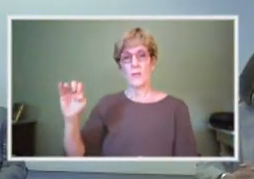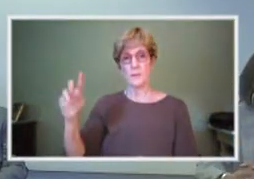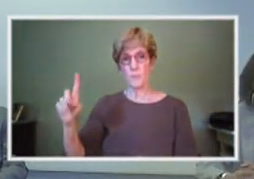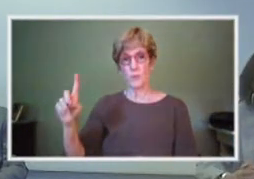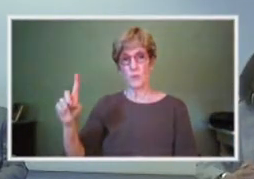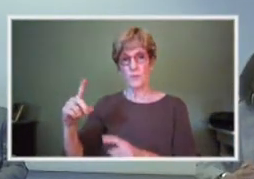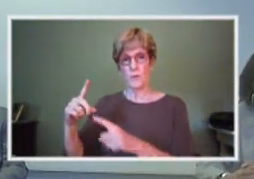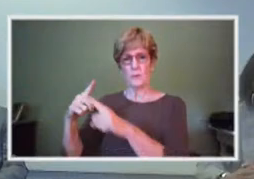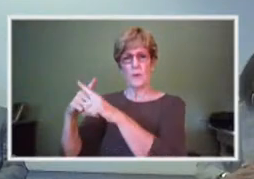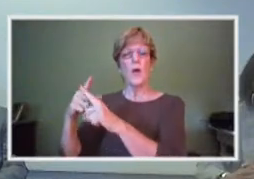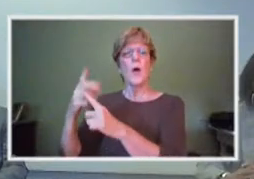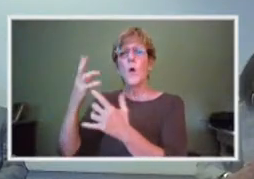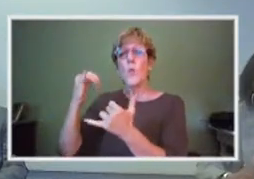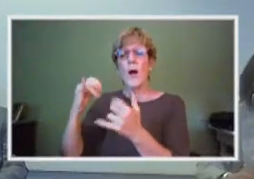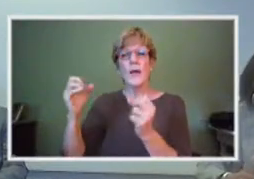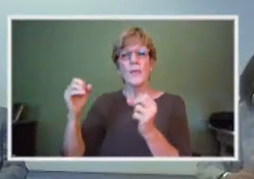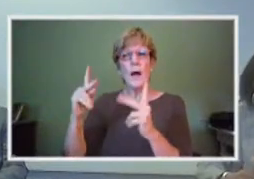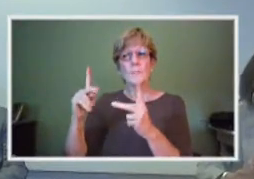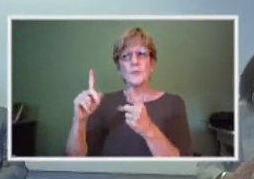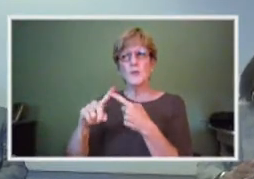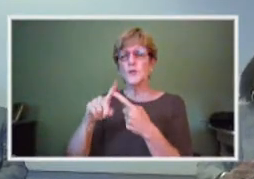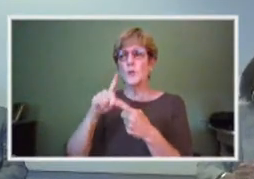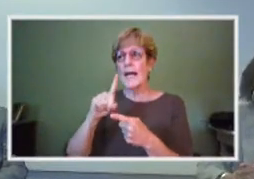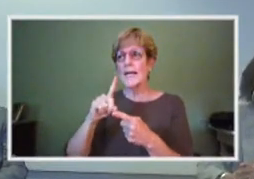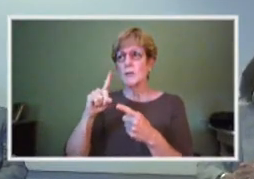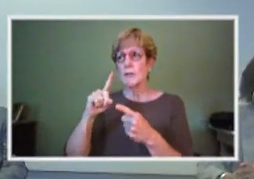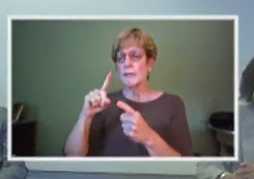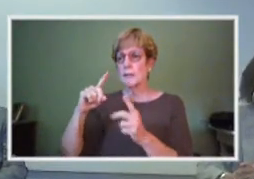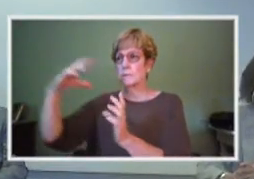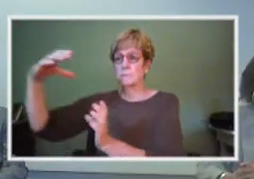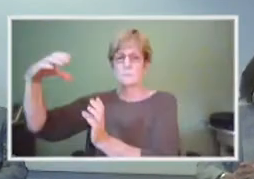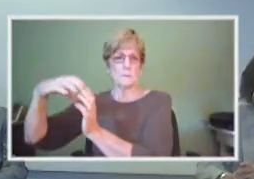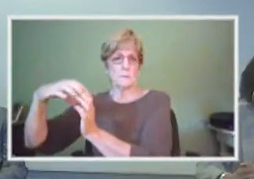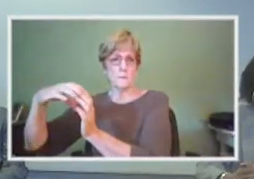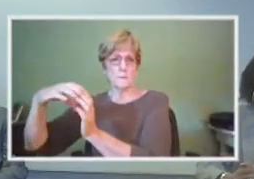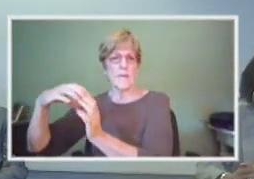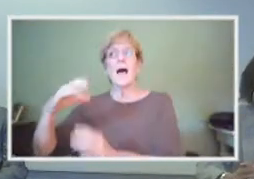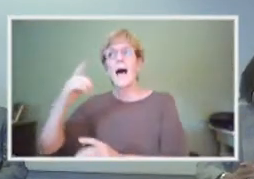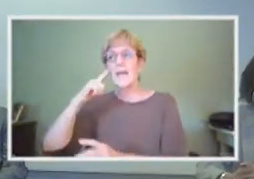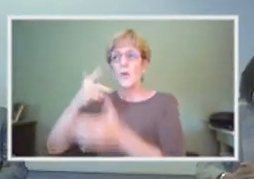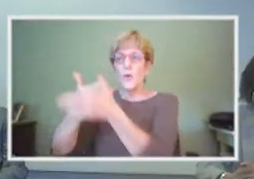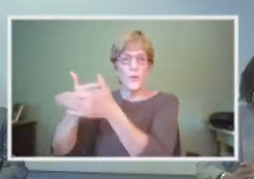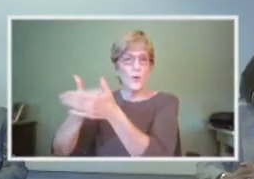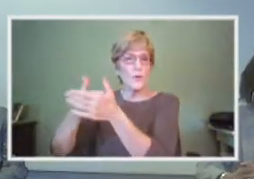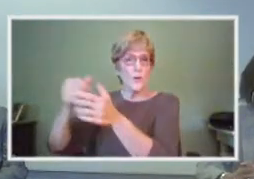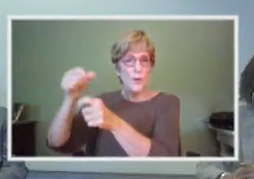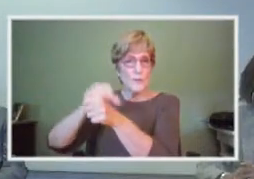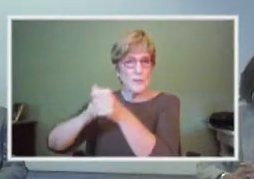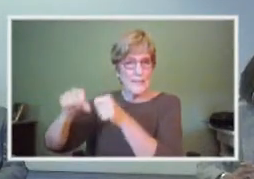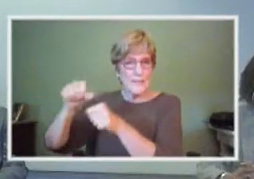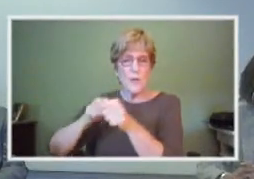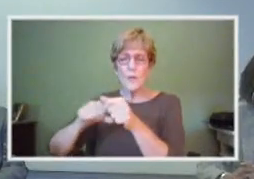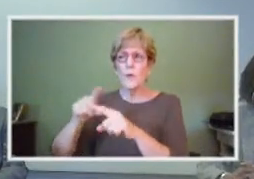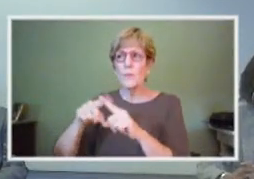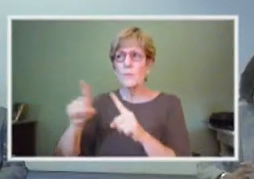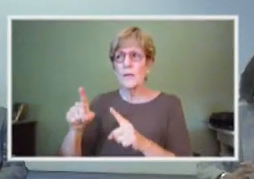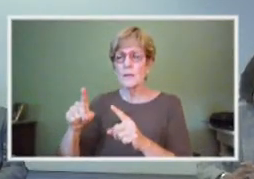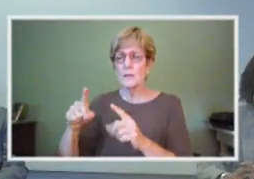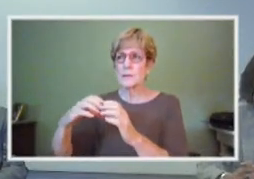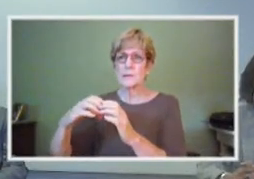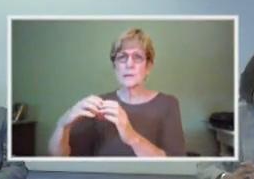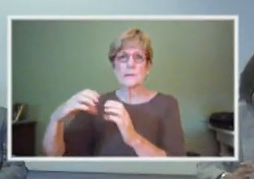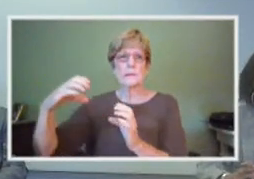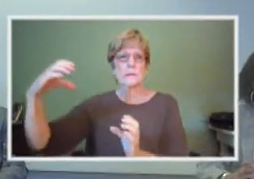Why do you see the opportunity to actually combine those two areas? I know they're proximate, but there's stretches that are pretty